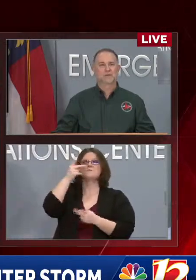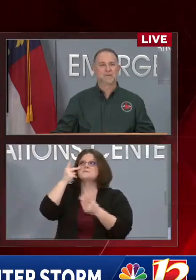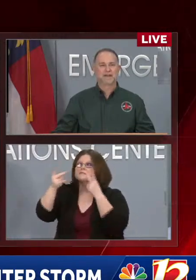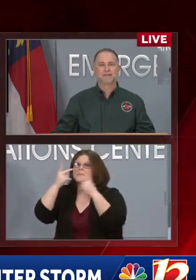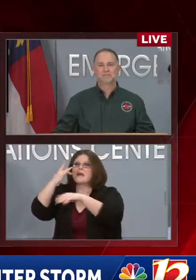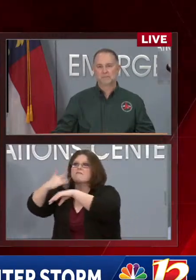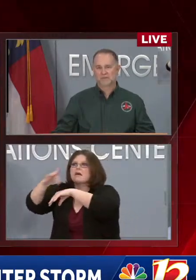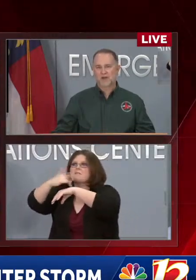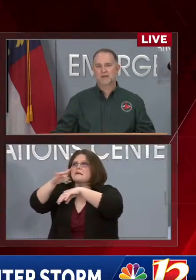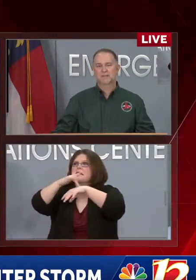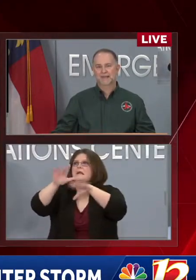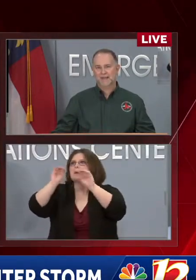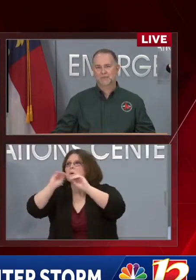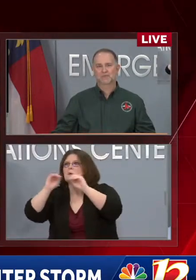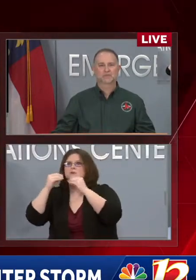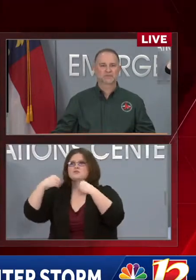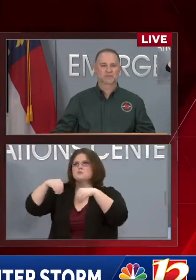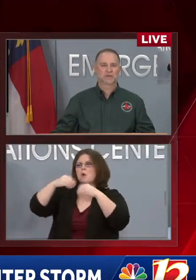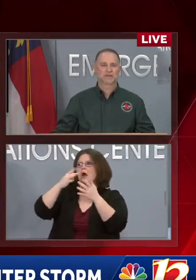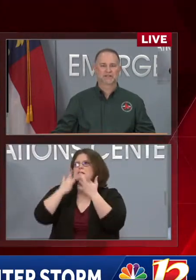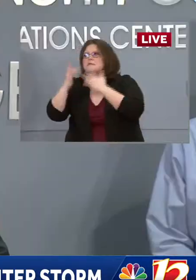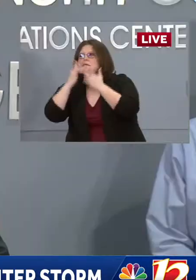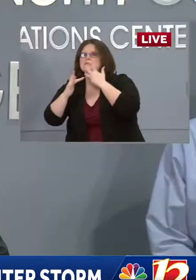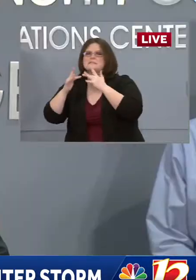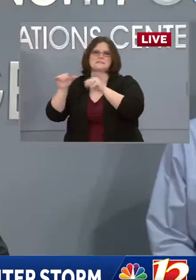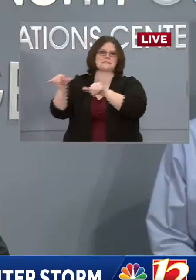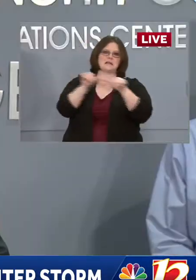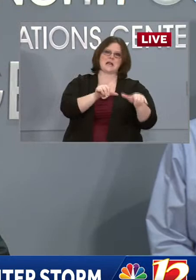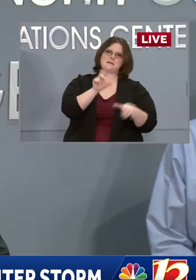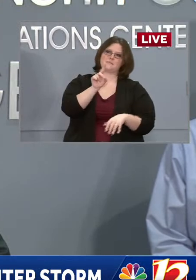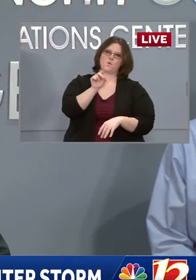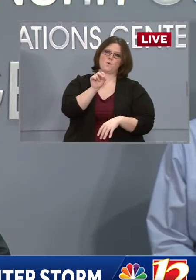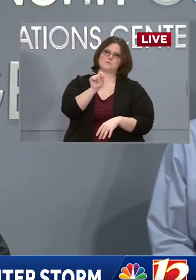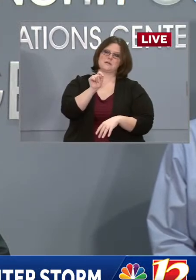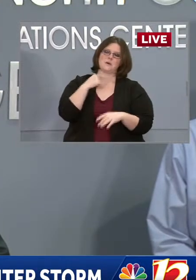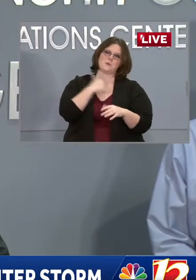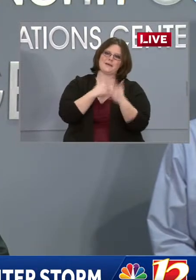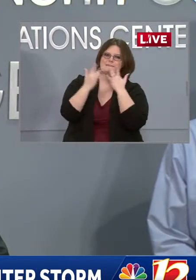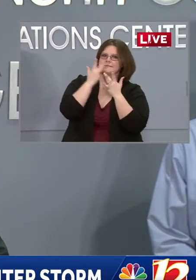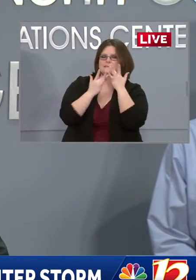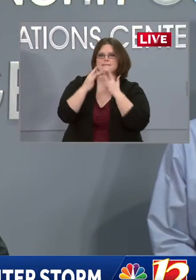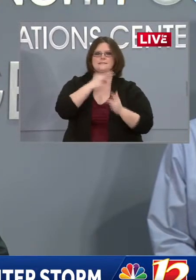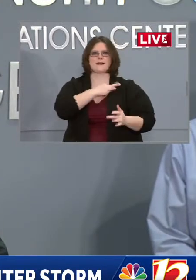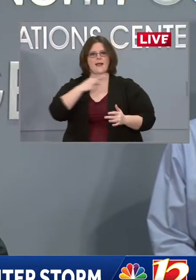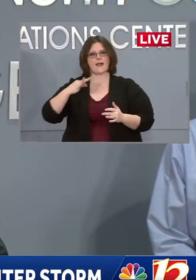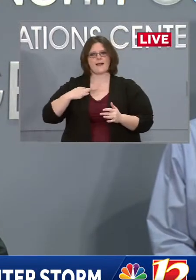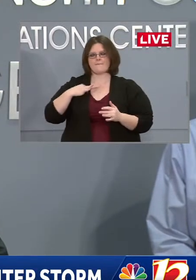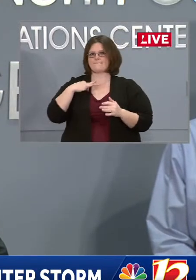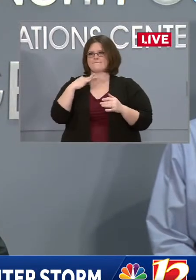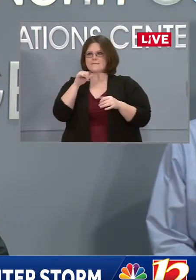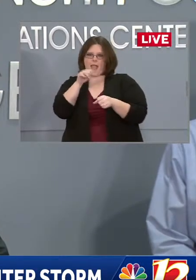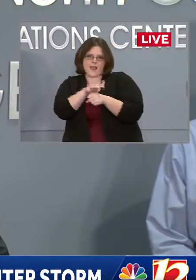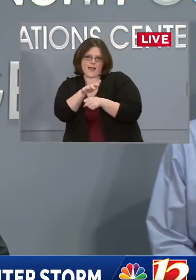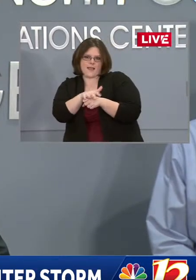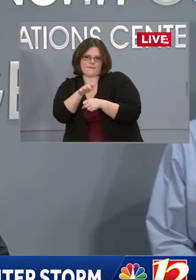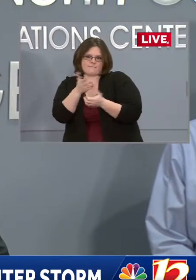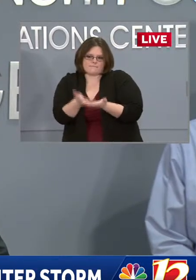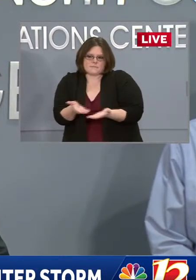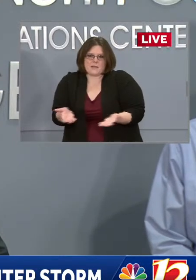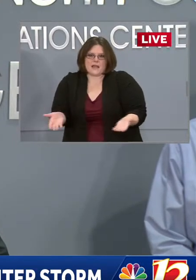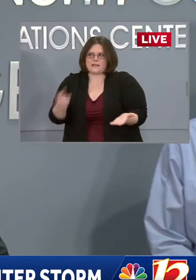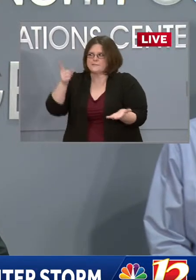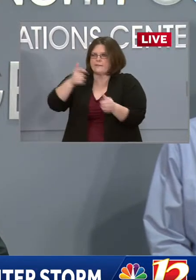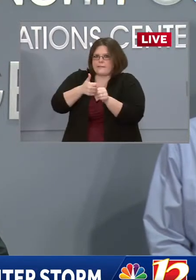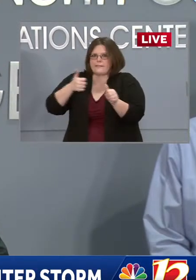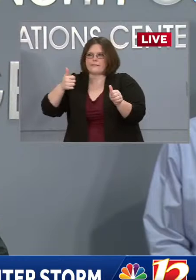We may not be able to respond in your area as quickly as we have in the past, but please rest assured our